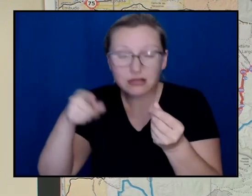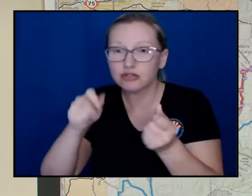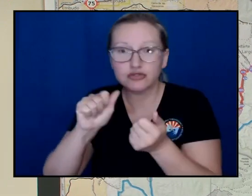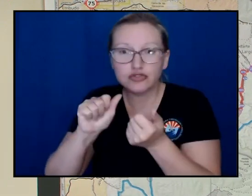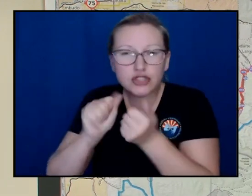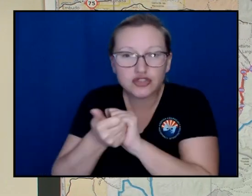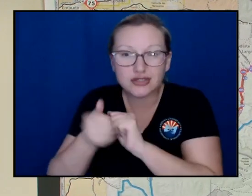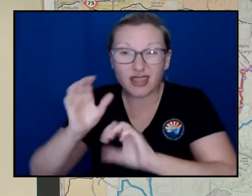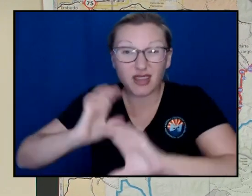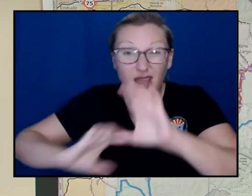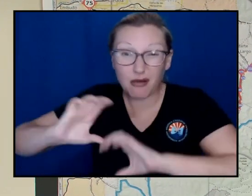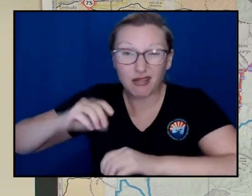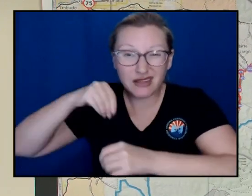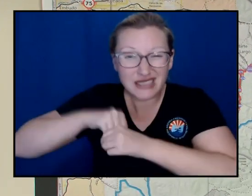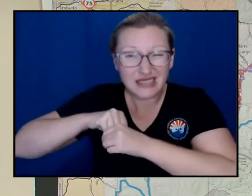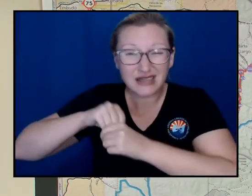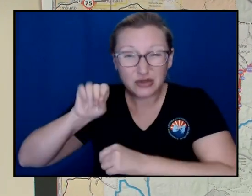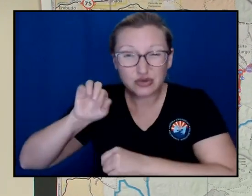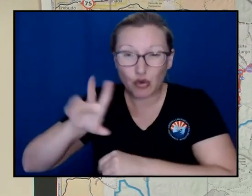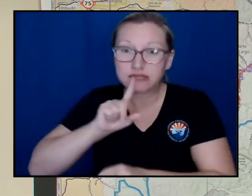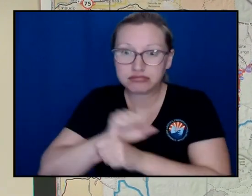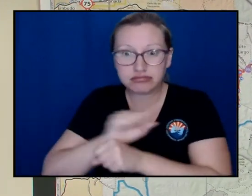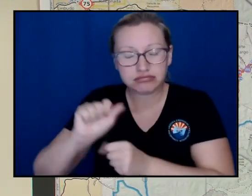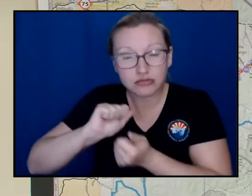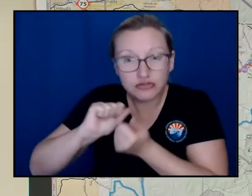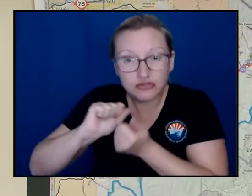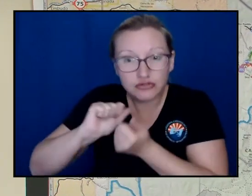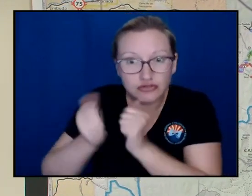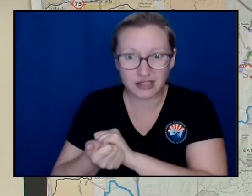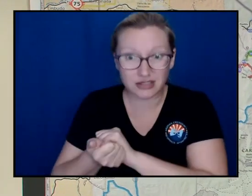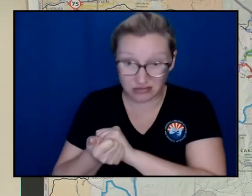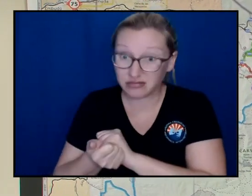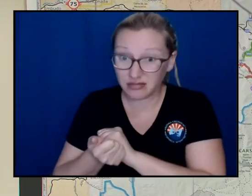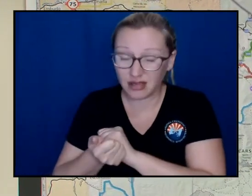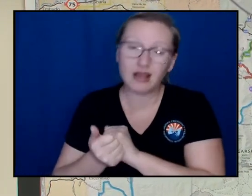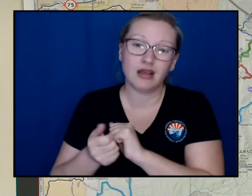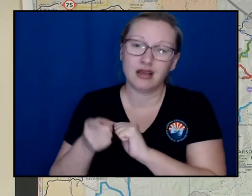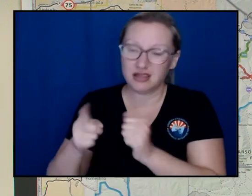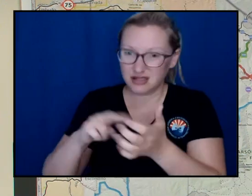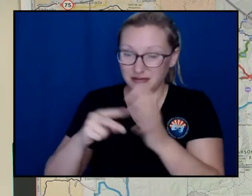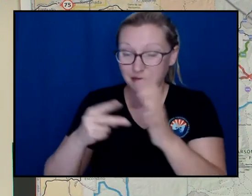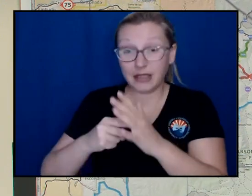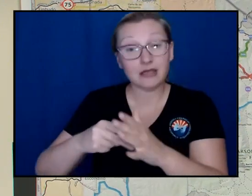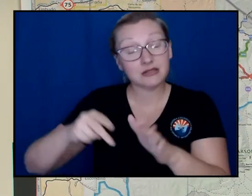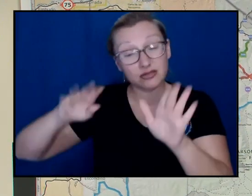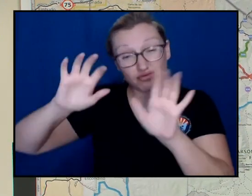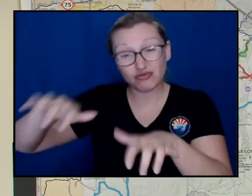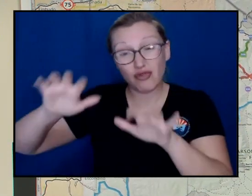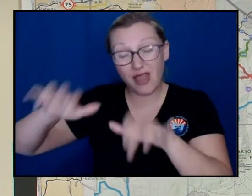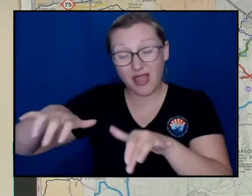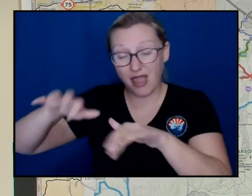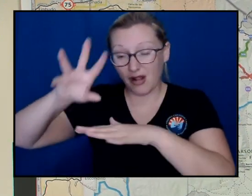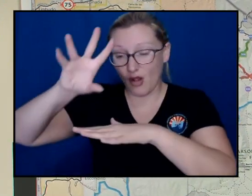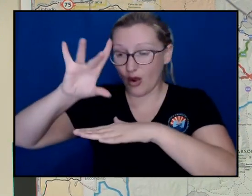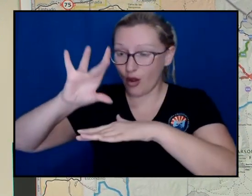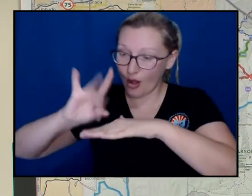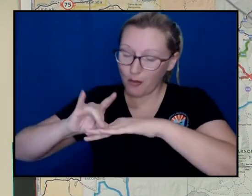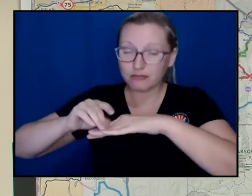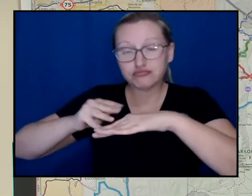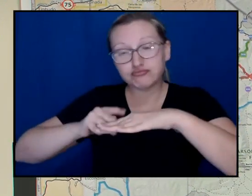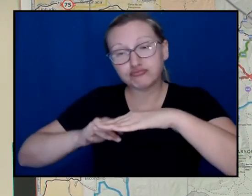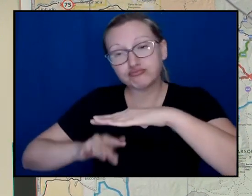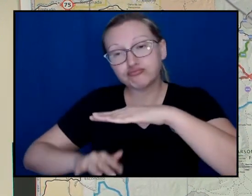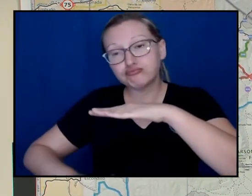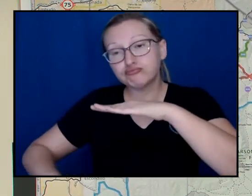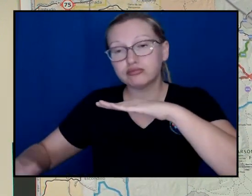level so that it doesn't necessarily filter in and drain like it should. So the water ends up